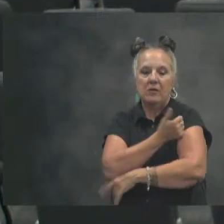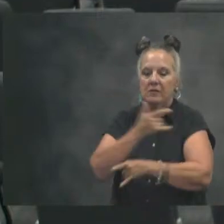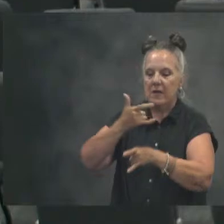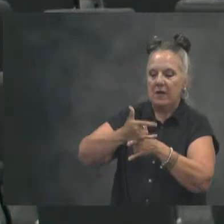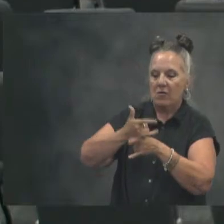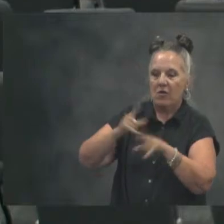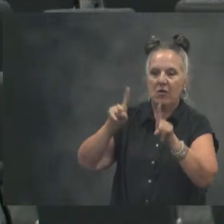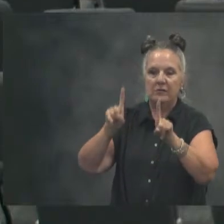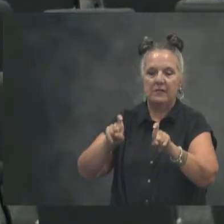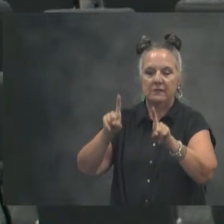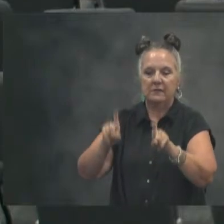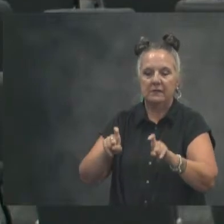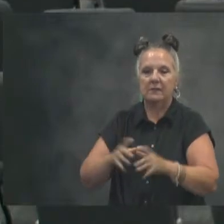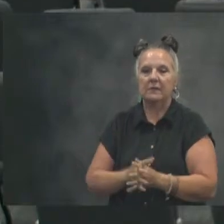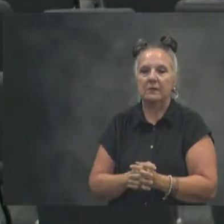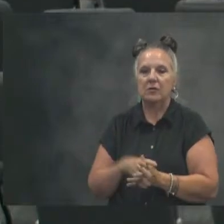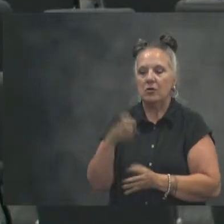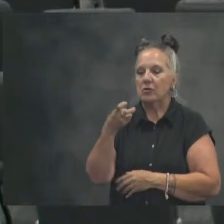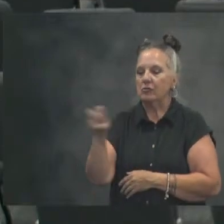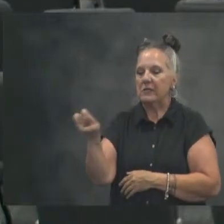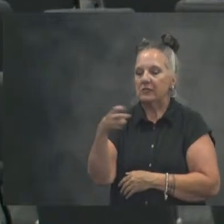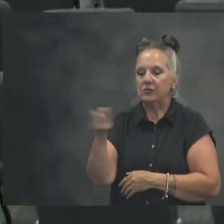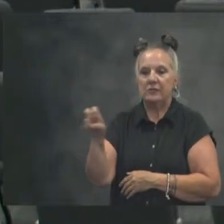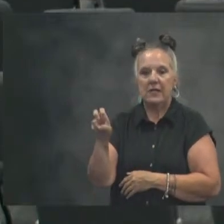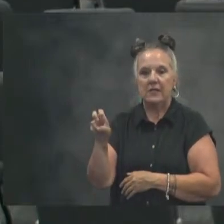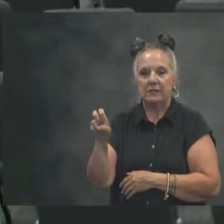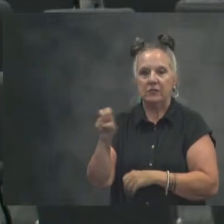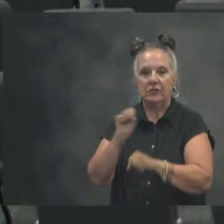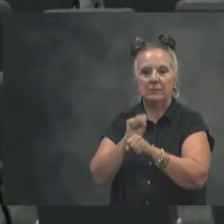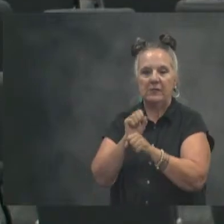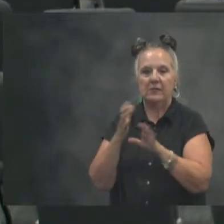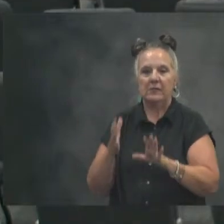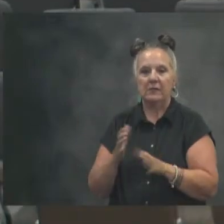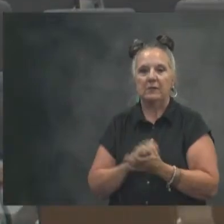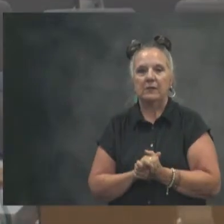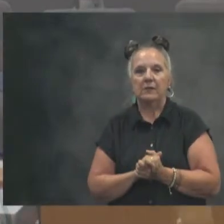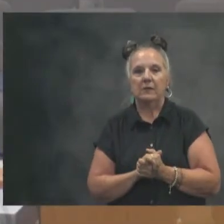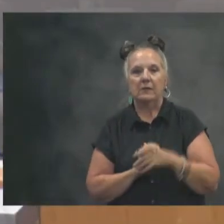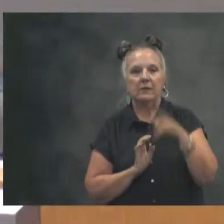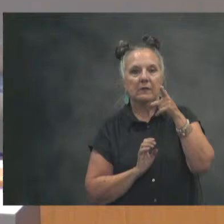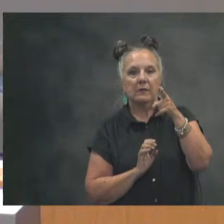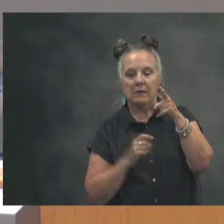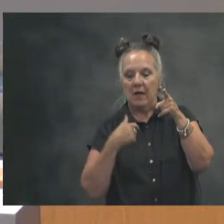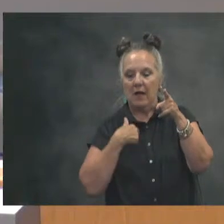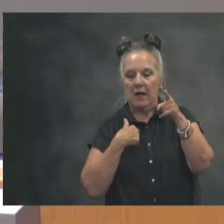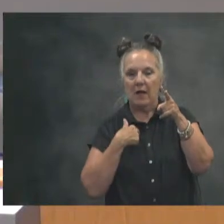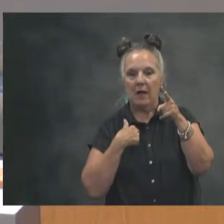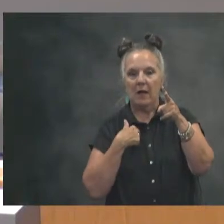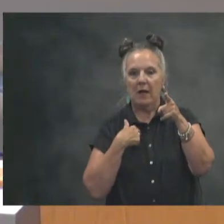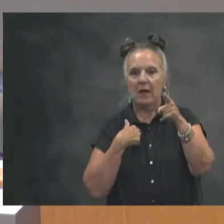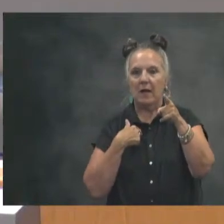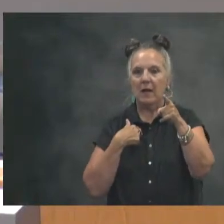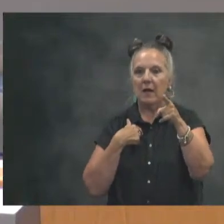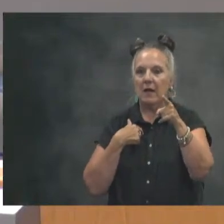testing, transportation personnel. Is there a motion, please? Madam President, I move to approve the first reading of proposed changes to policy